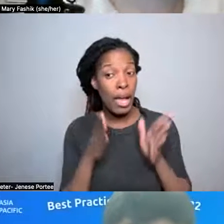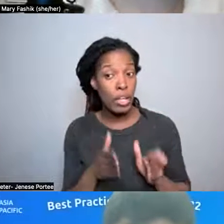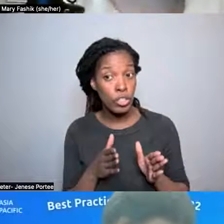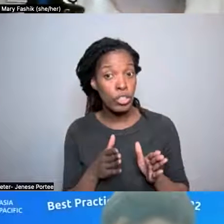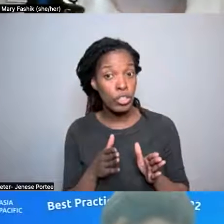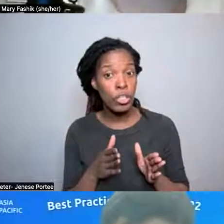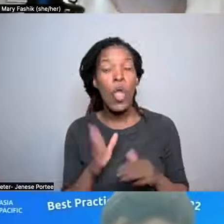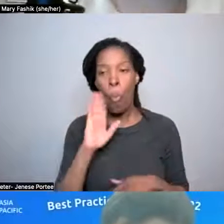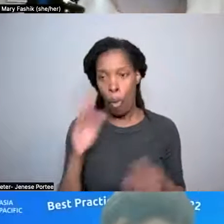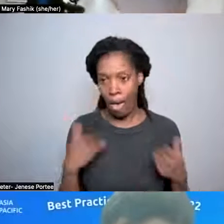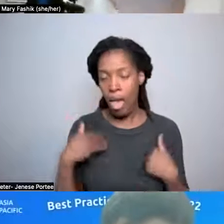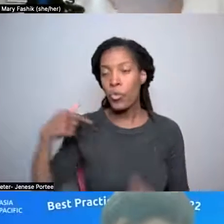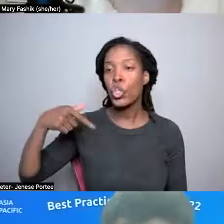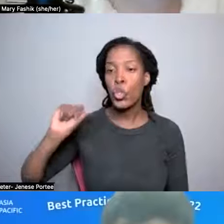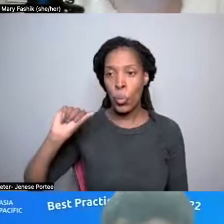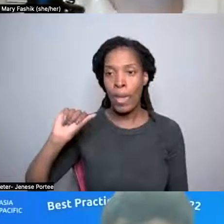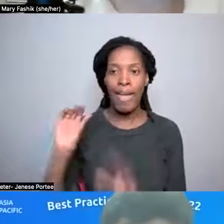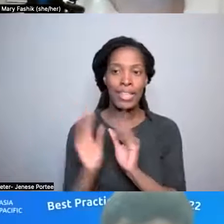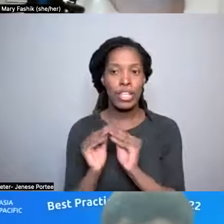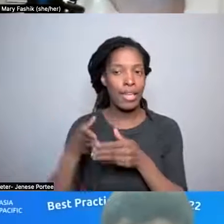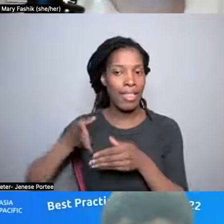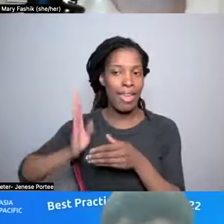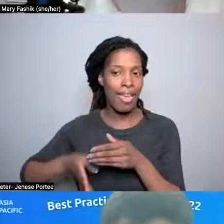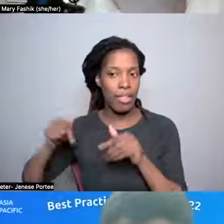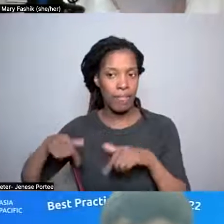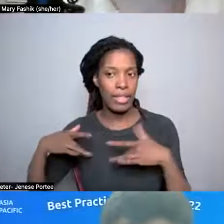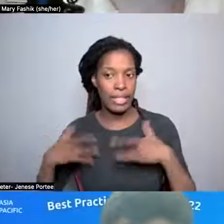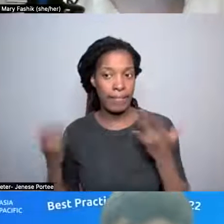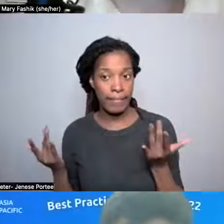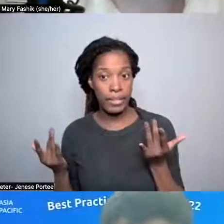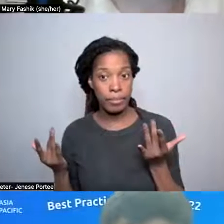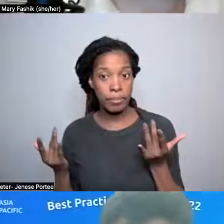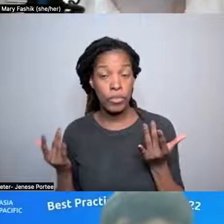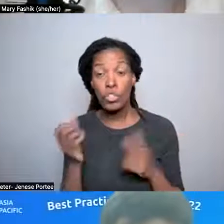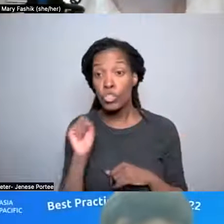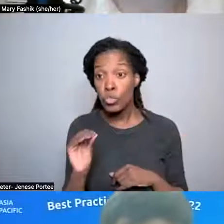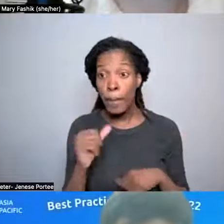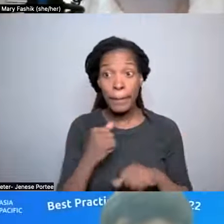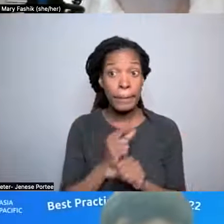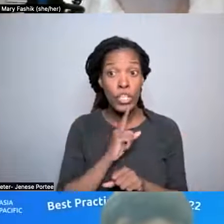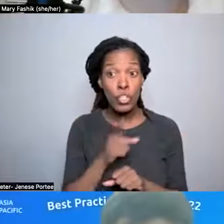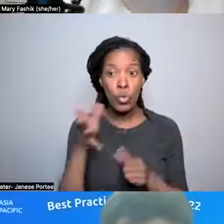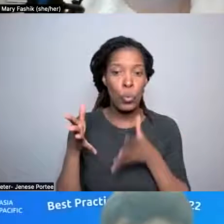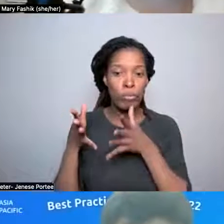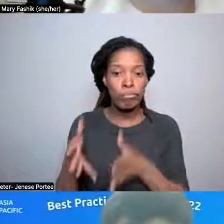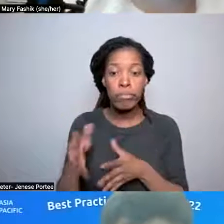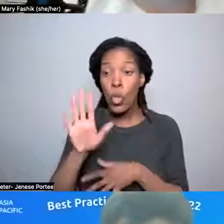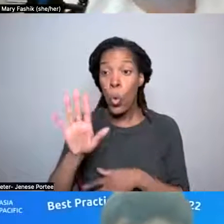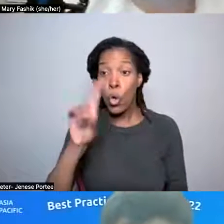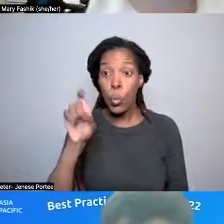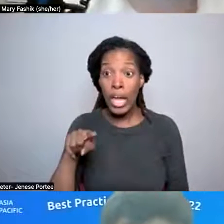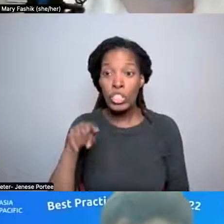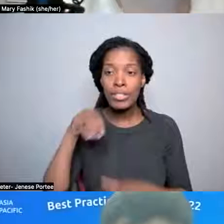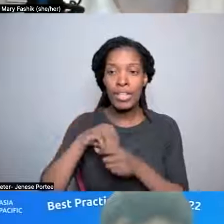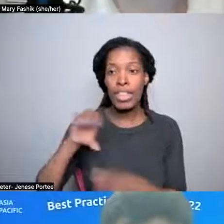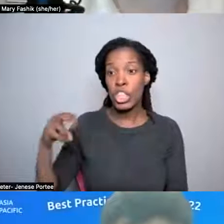a Q&A session at the end of the event. So make sure to leave your questions in the